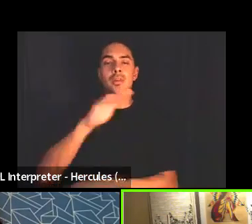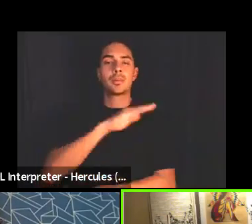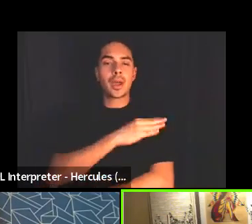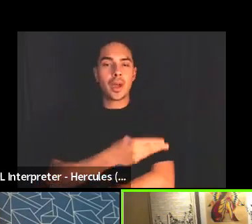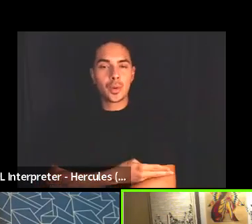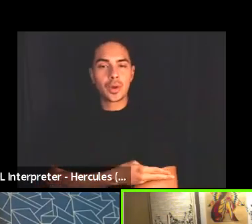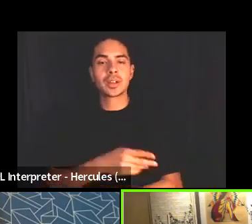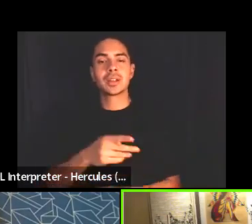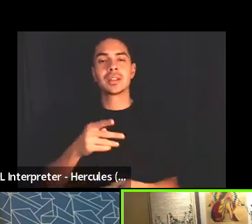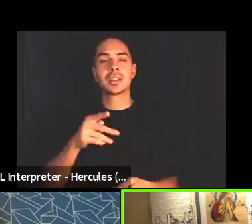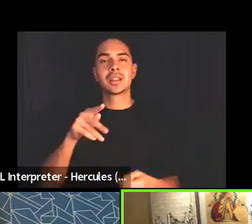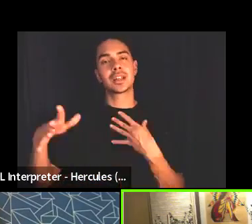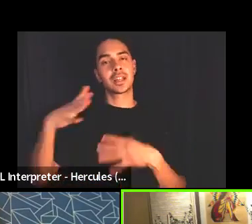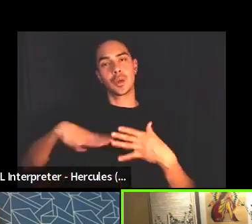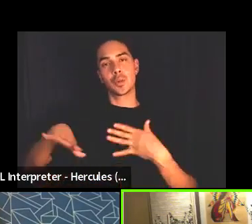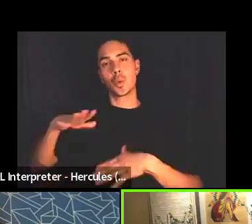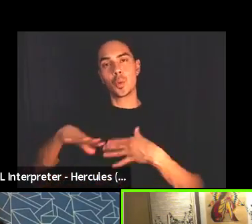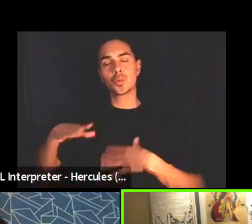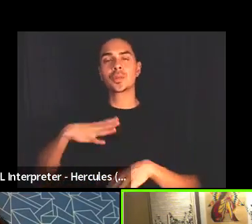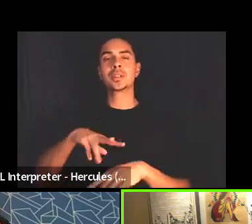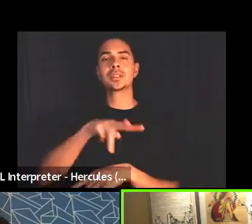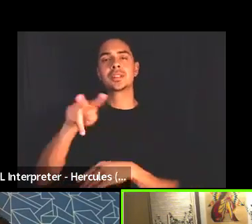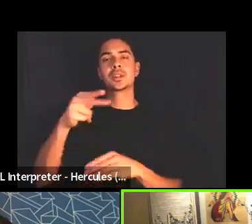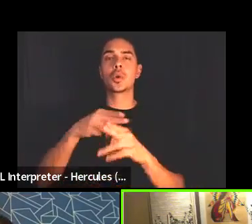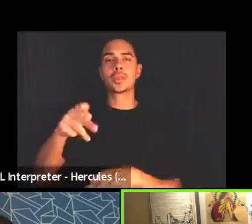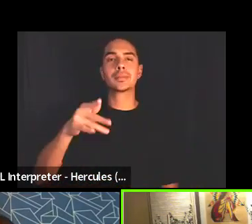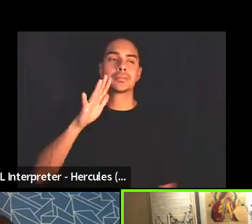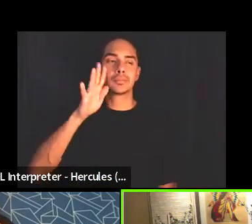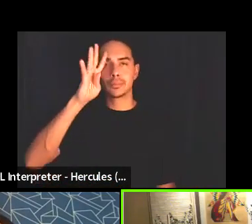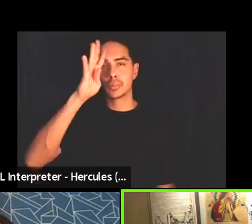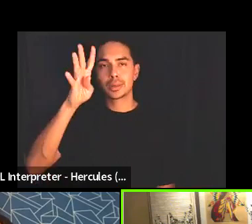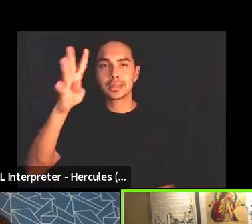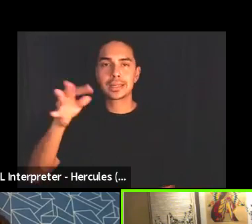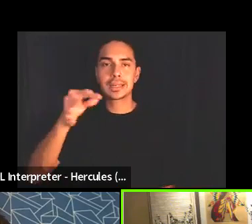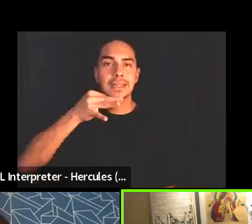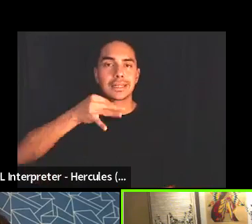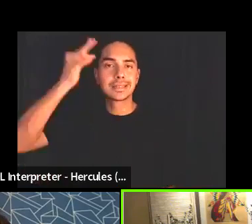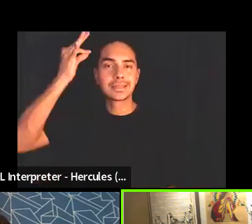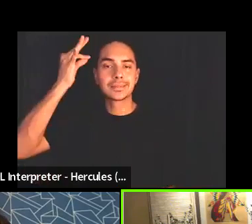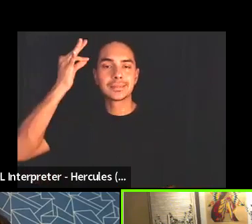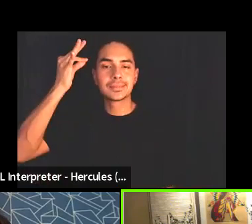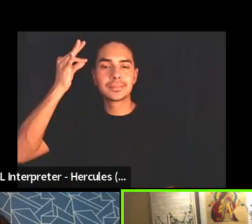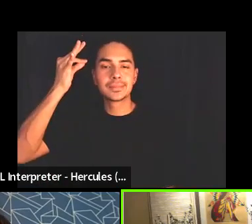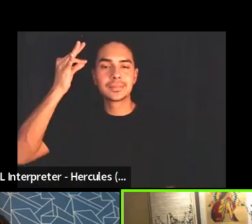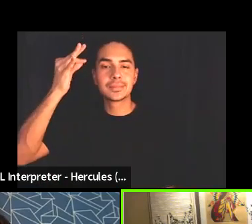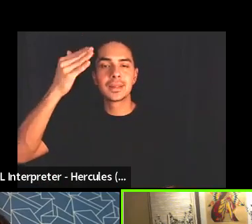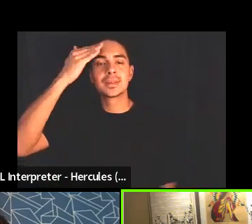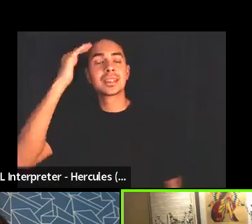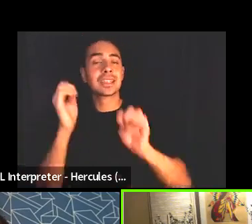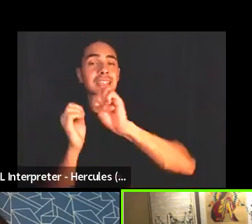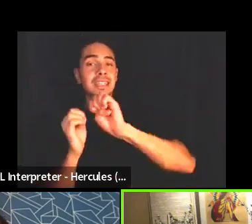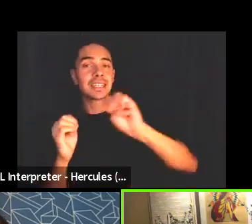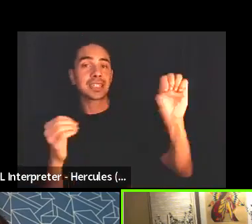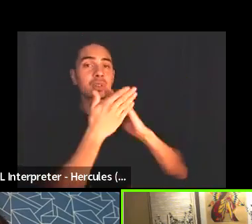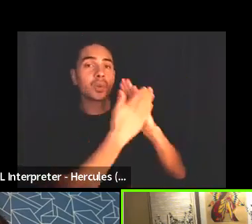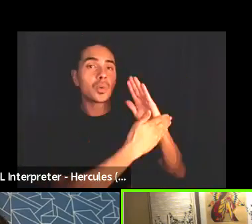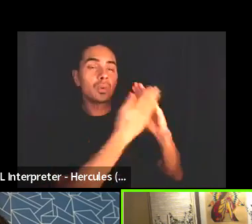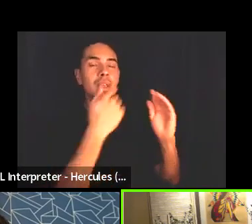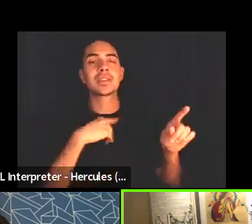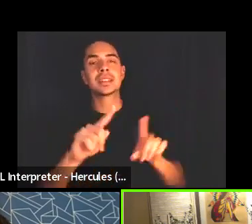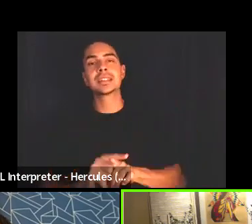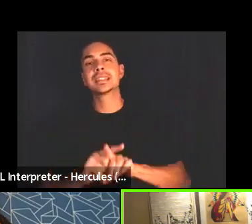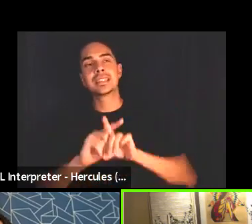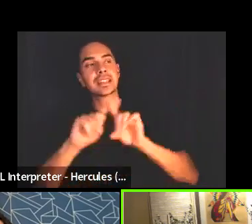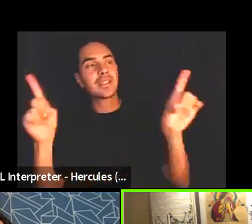things, because the East Coast tribes have a different regalia a different dance style, a different song, a